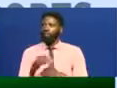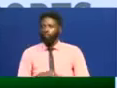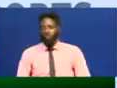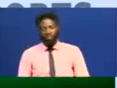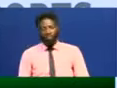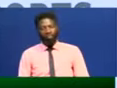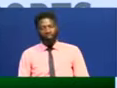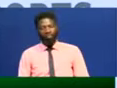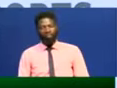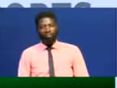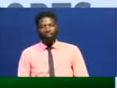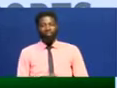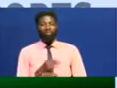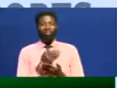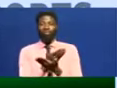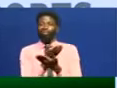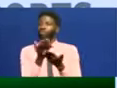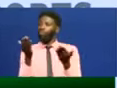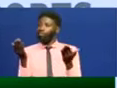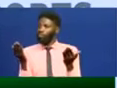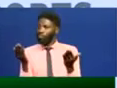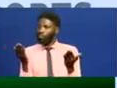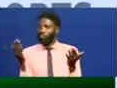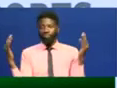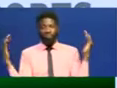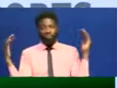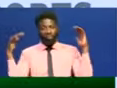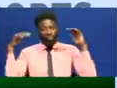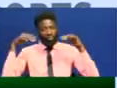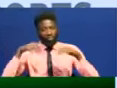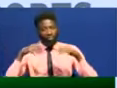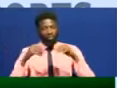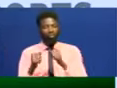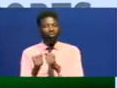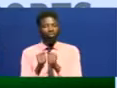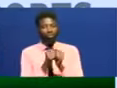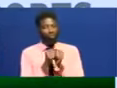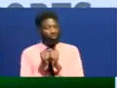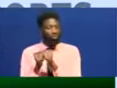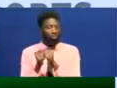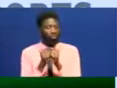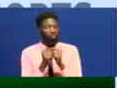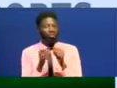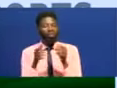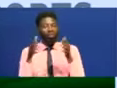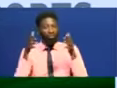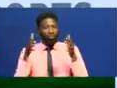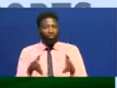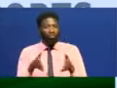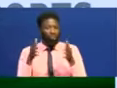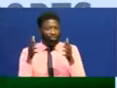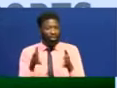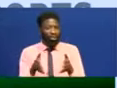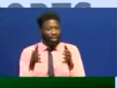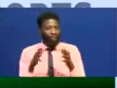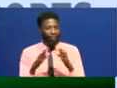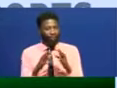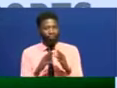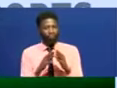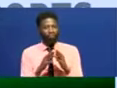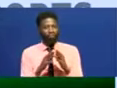people, you have gathered here, joined us here today to